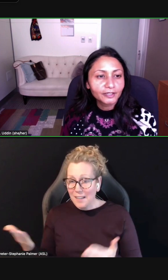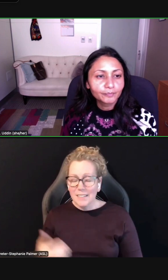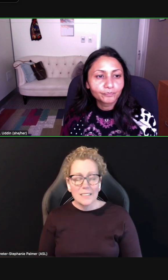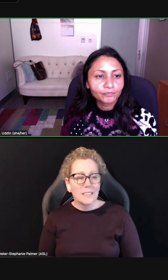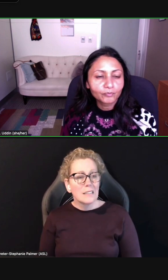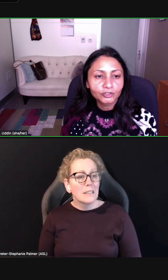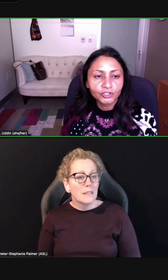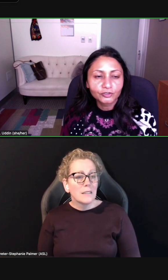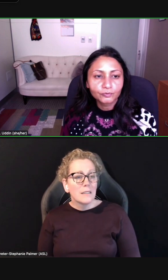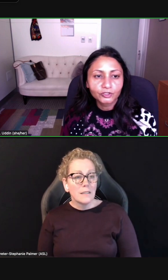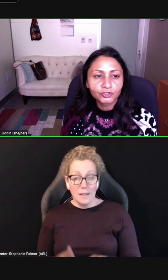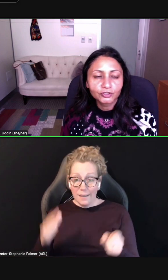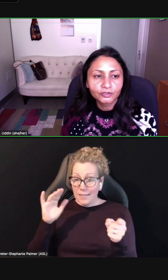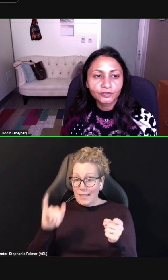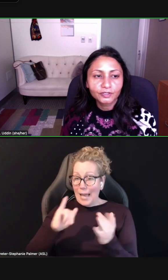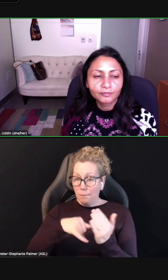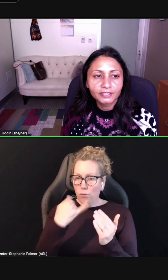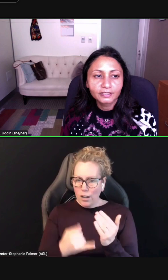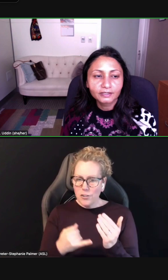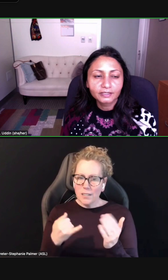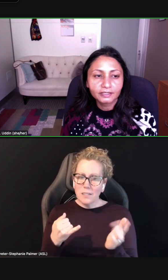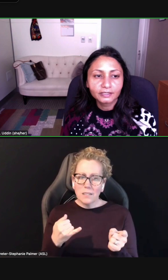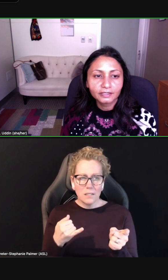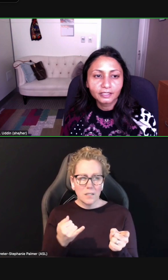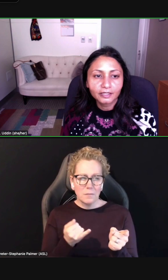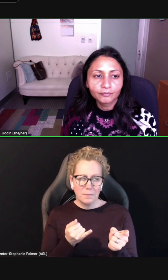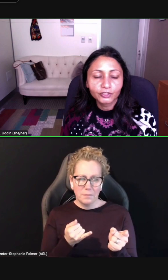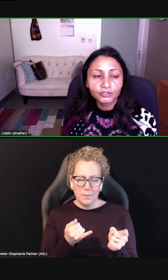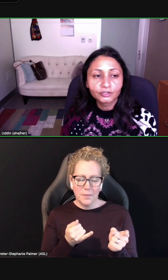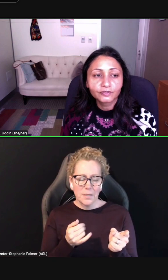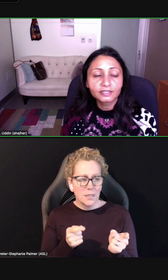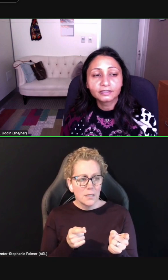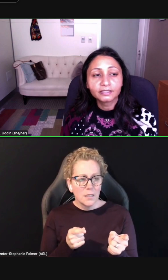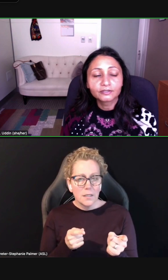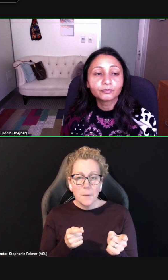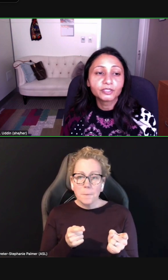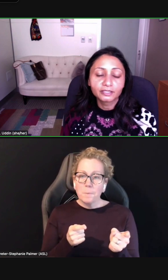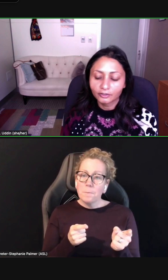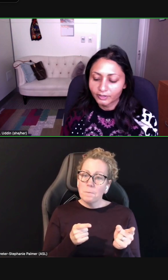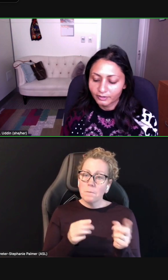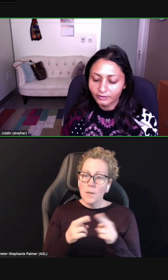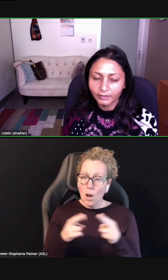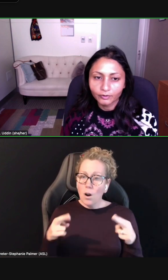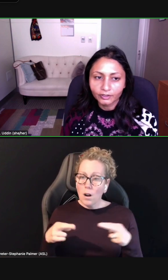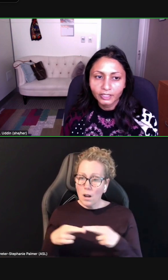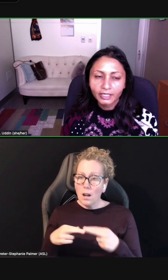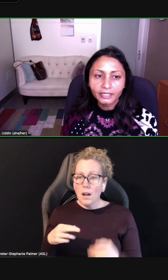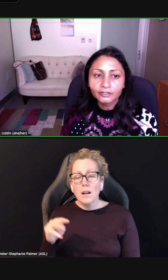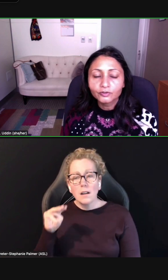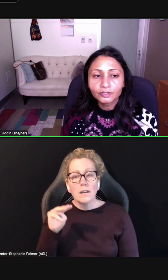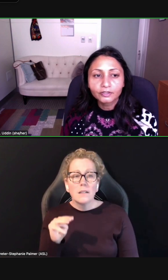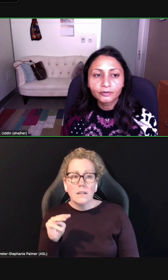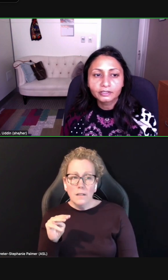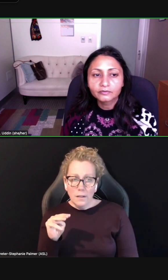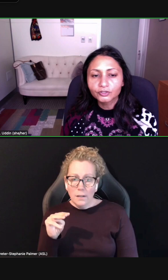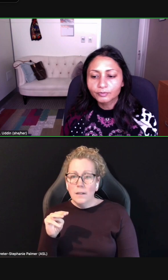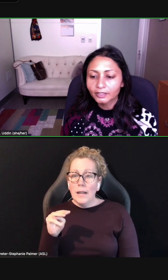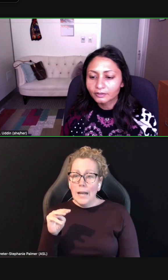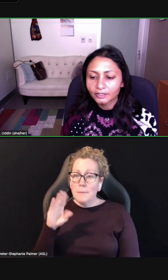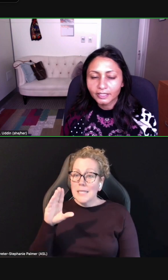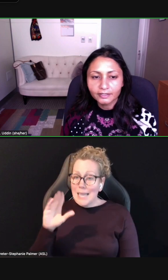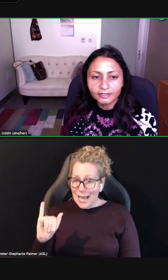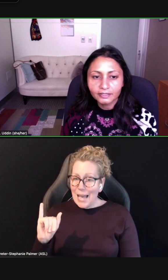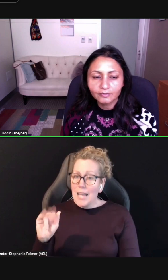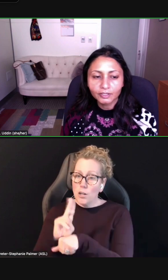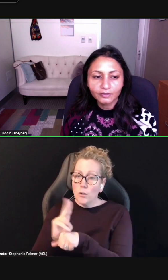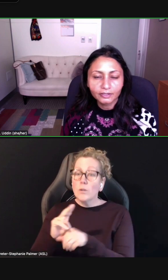this project, where she took basically regions of the salience or mid-singular insular network and used the co-activation